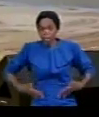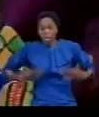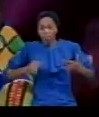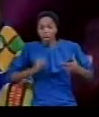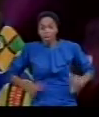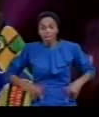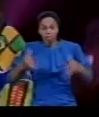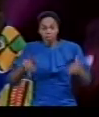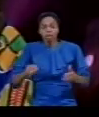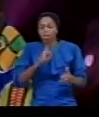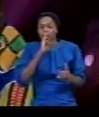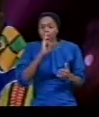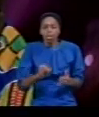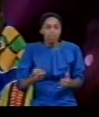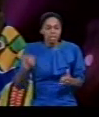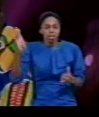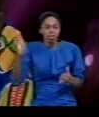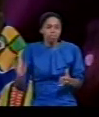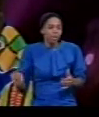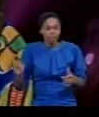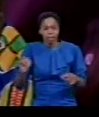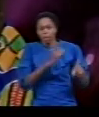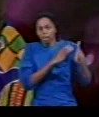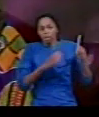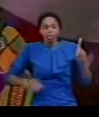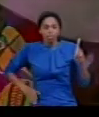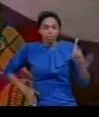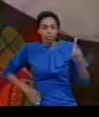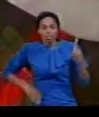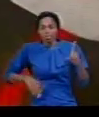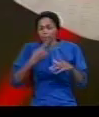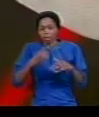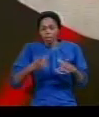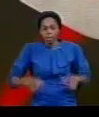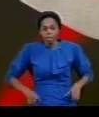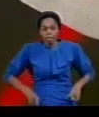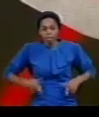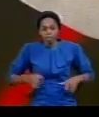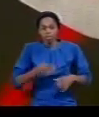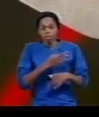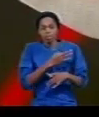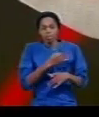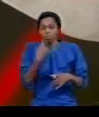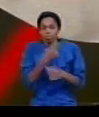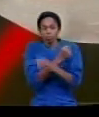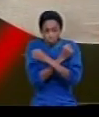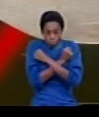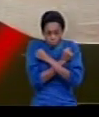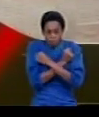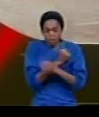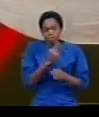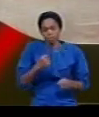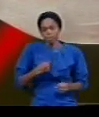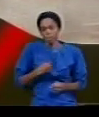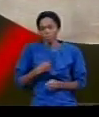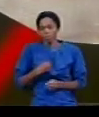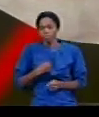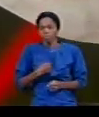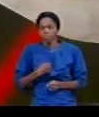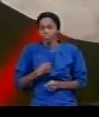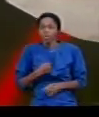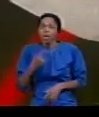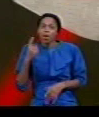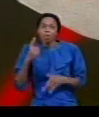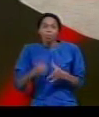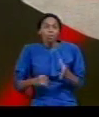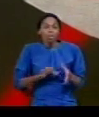loved me. Somebody else may doubt the love of God. He loves me and what I'm going through.